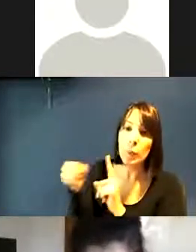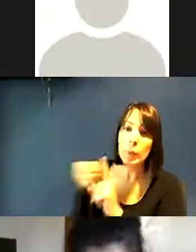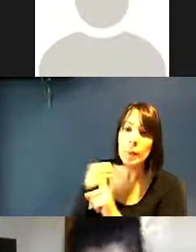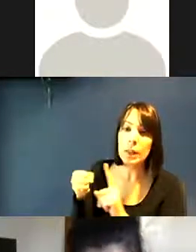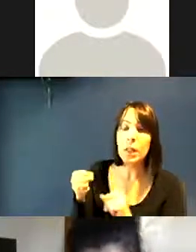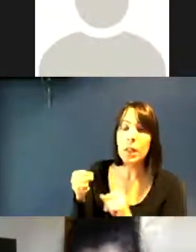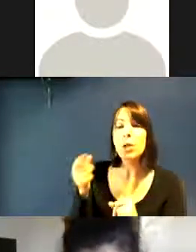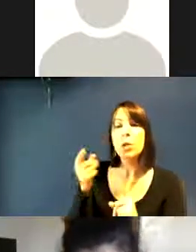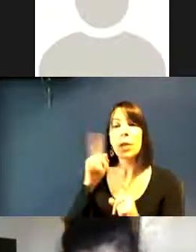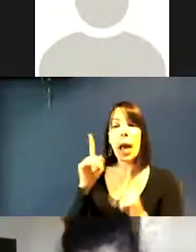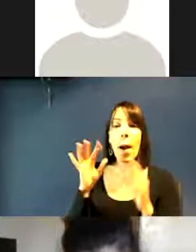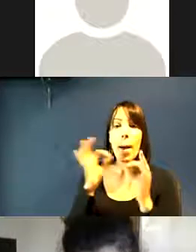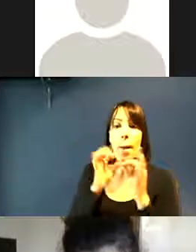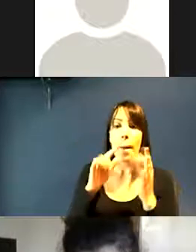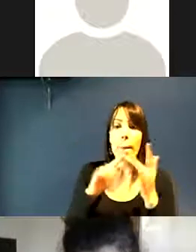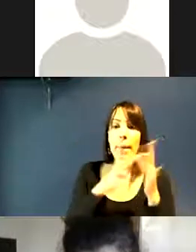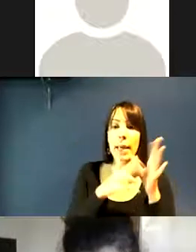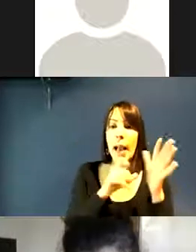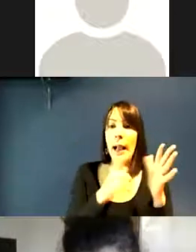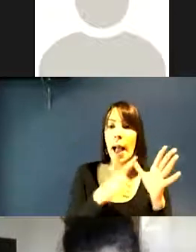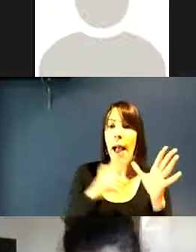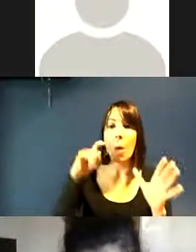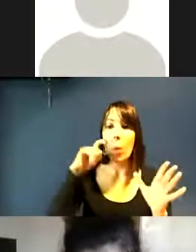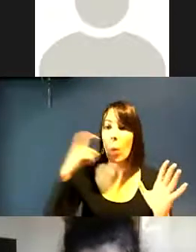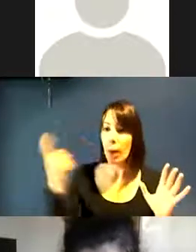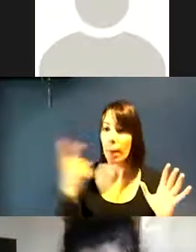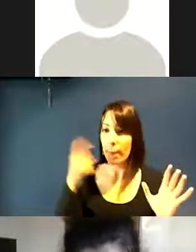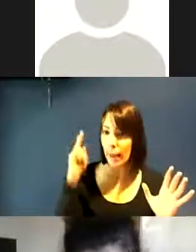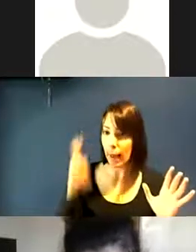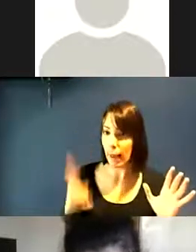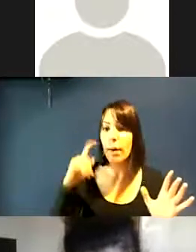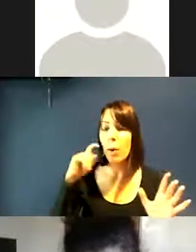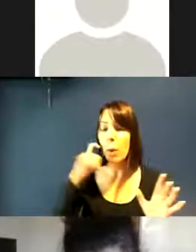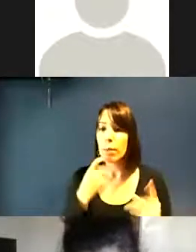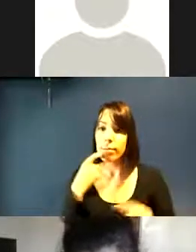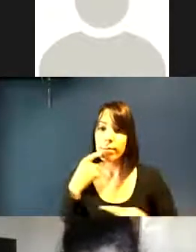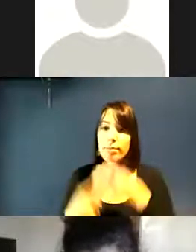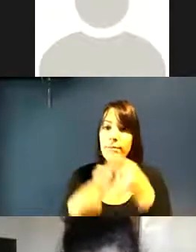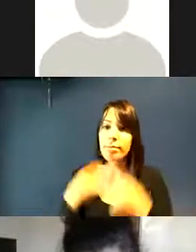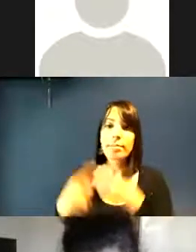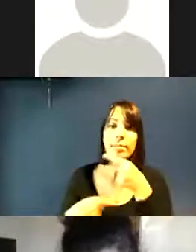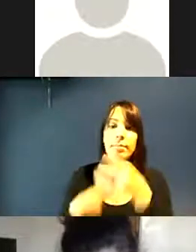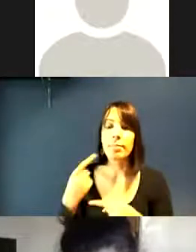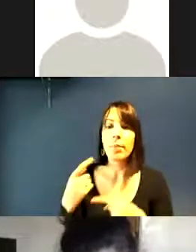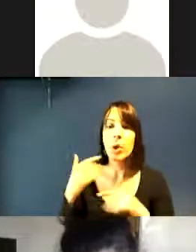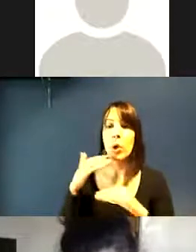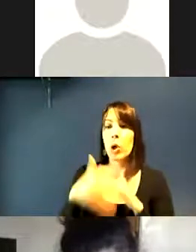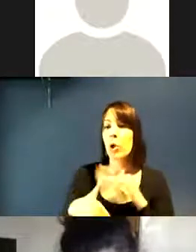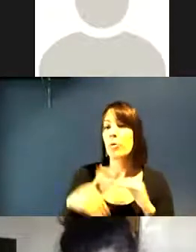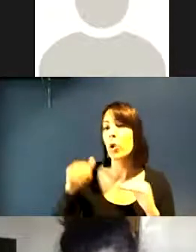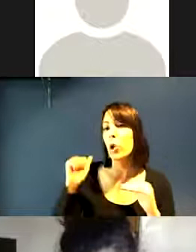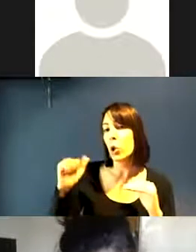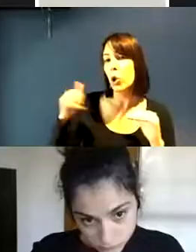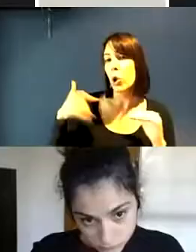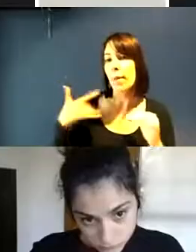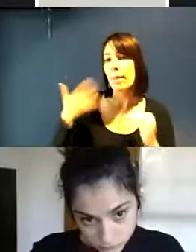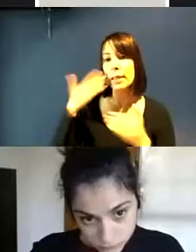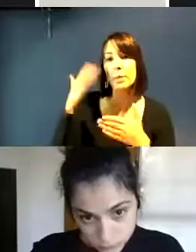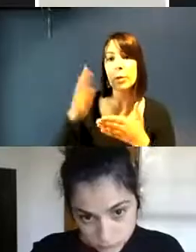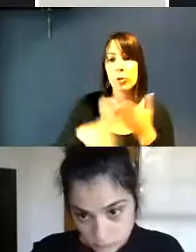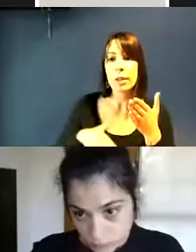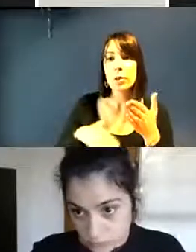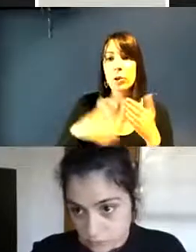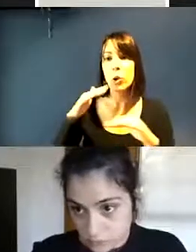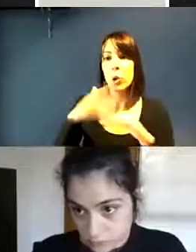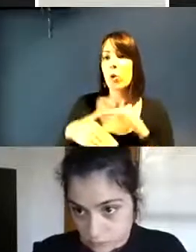Bianca, our wonderful program manager, who's going to share with us a little bit of a lived experience perspective on able-bodied and male control